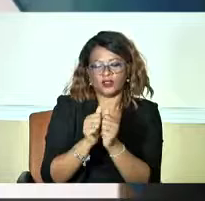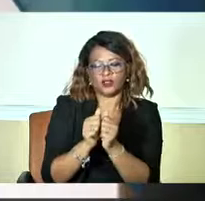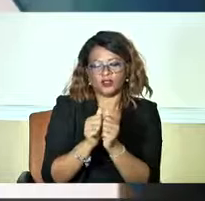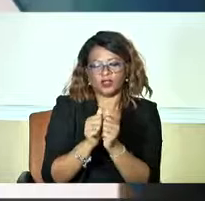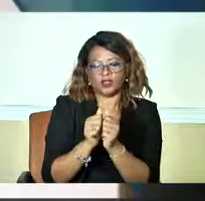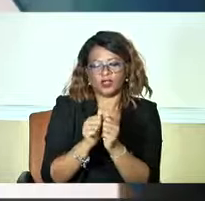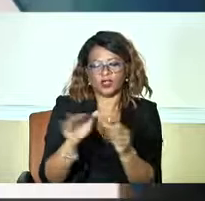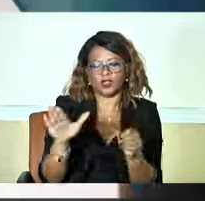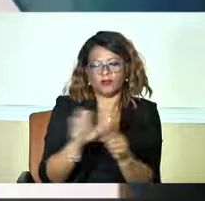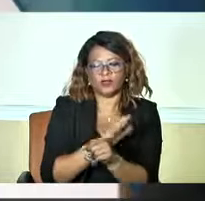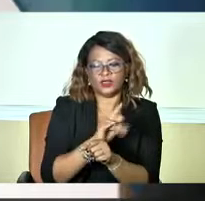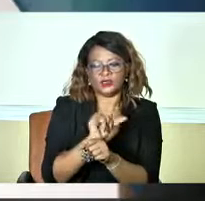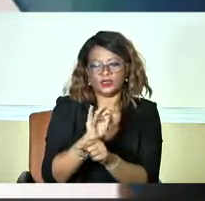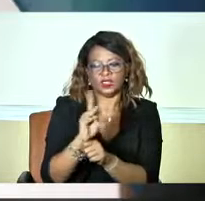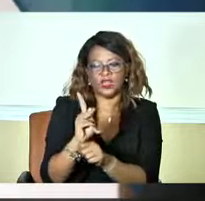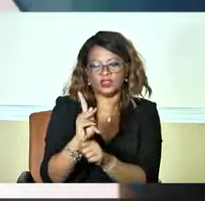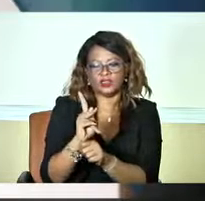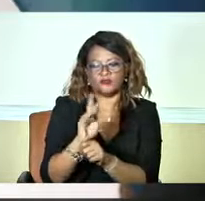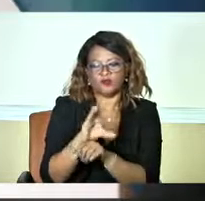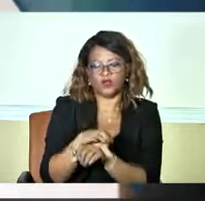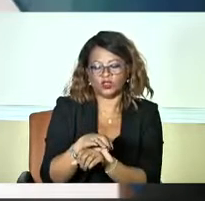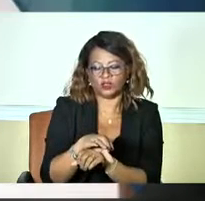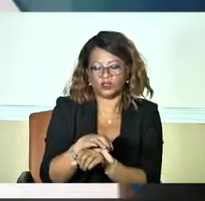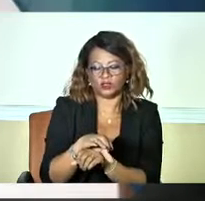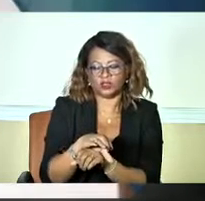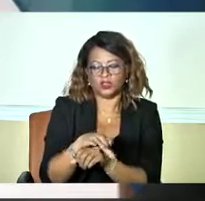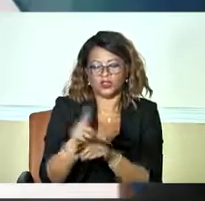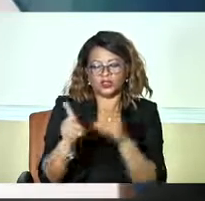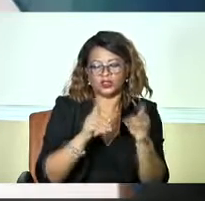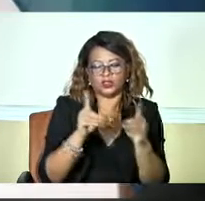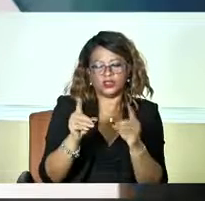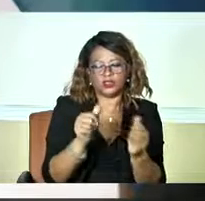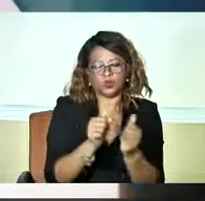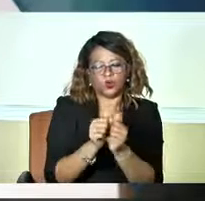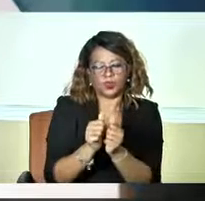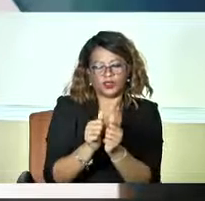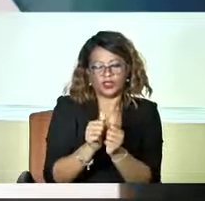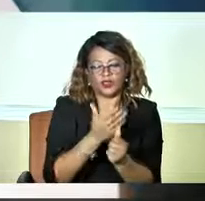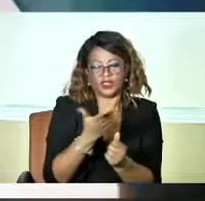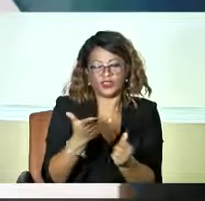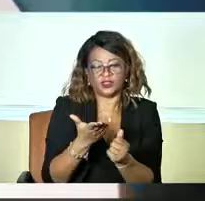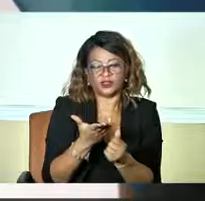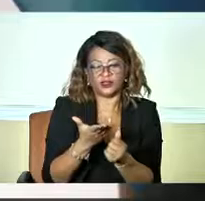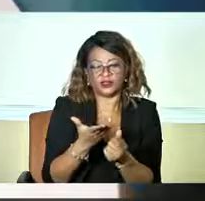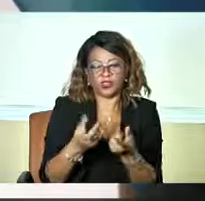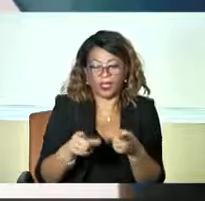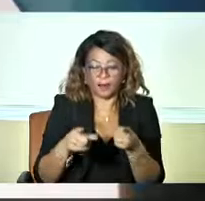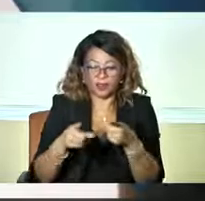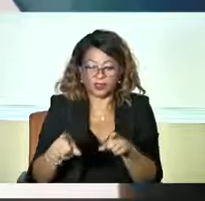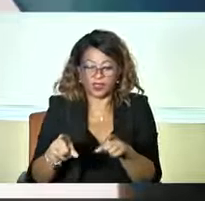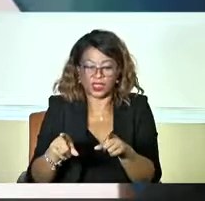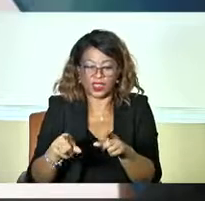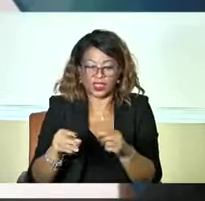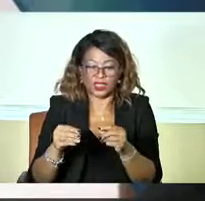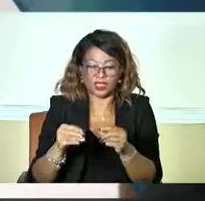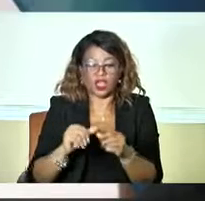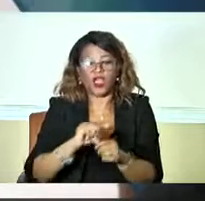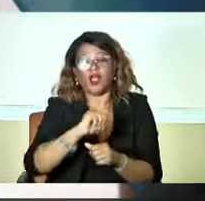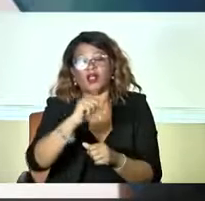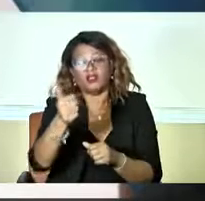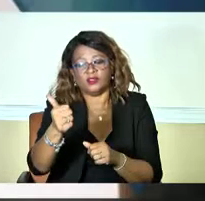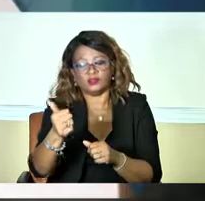a complete task force to deal with these incidents and any further